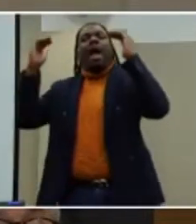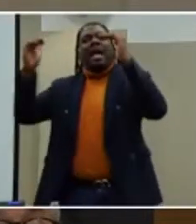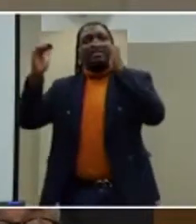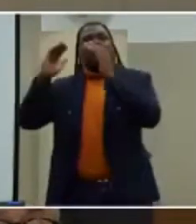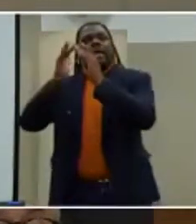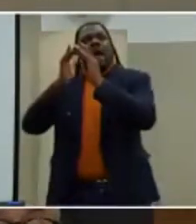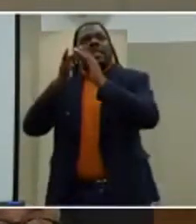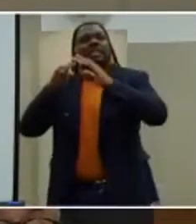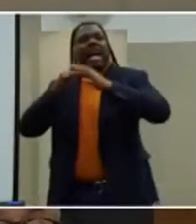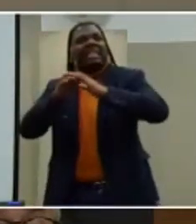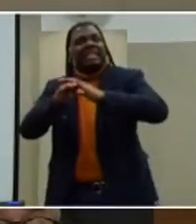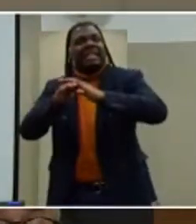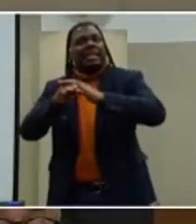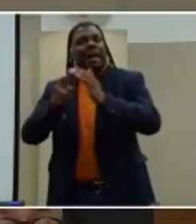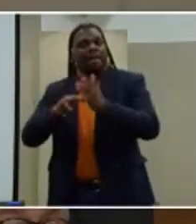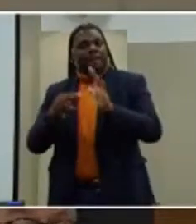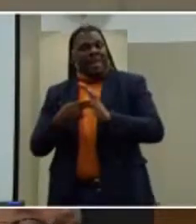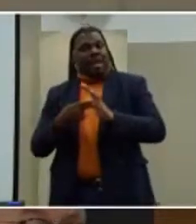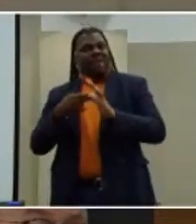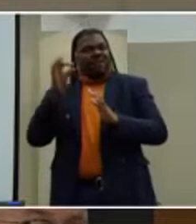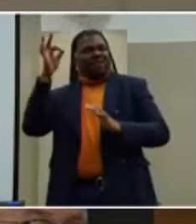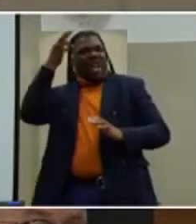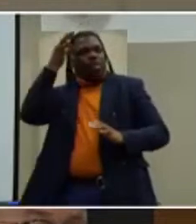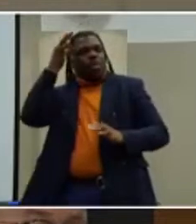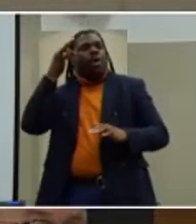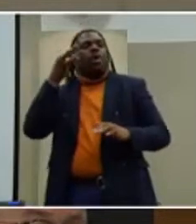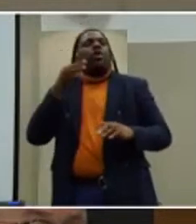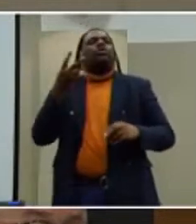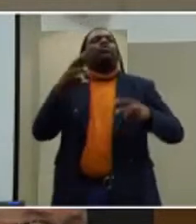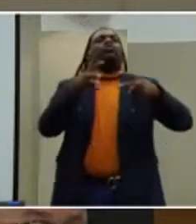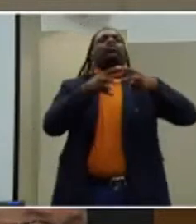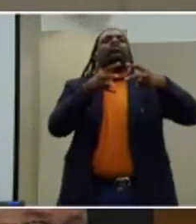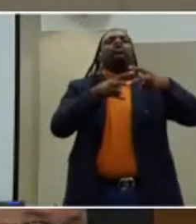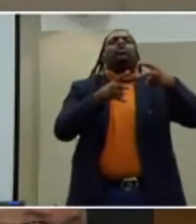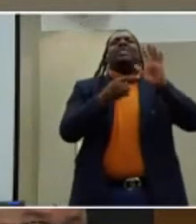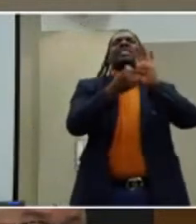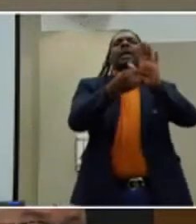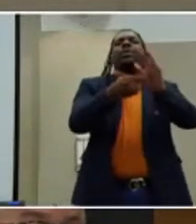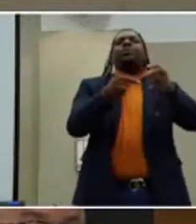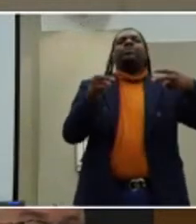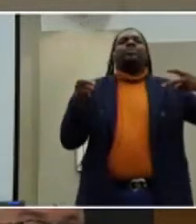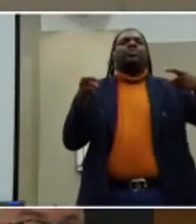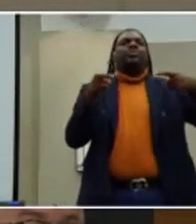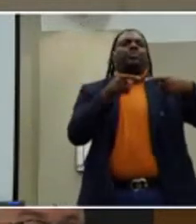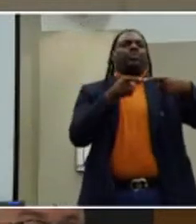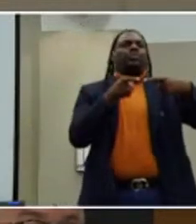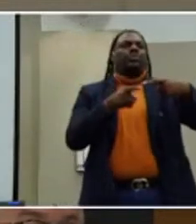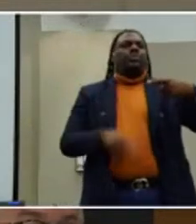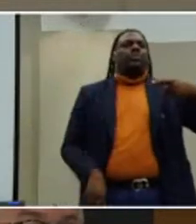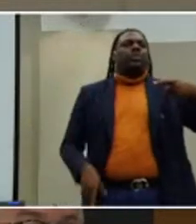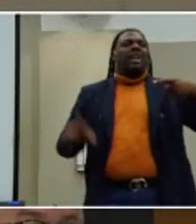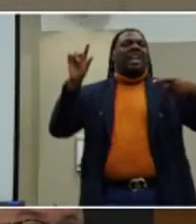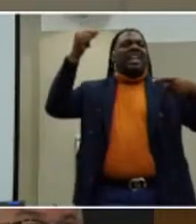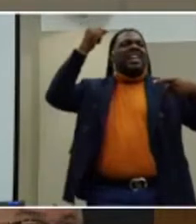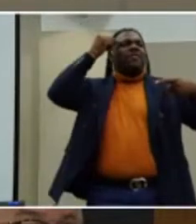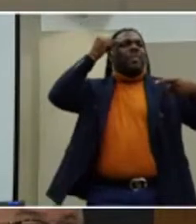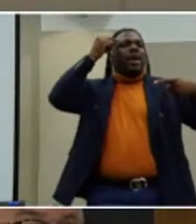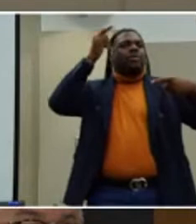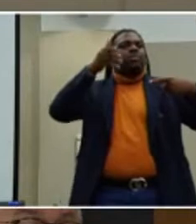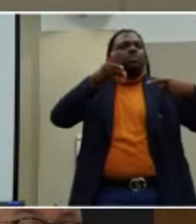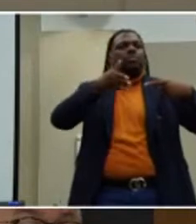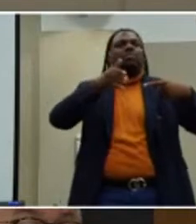technology. And two big examples of that are, one, through our Office of Government-Wide Policy